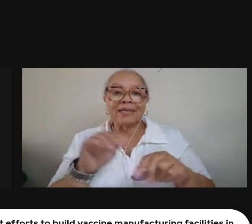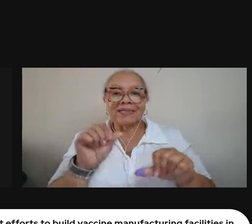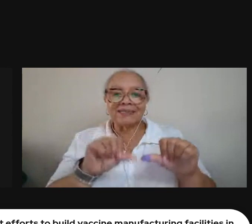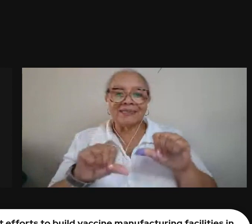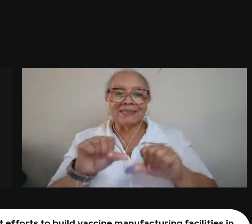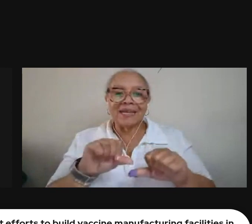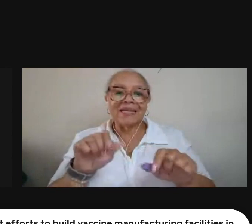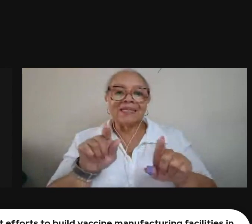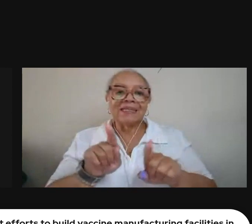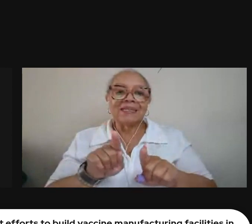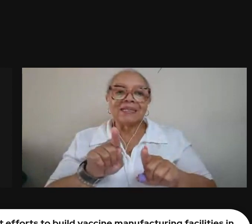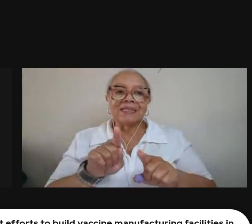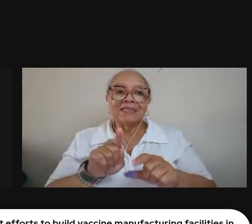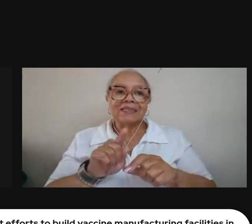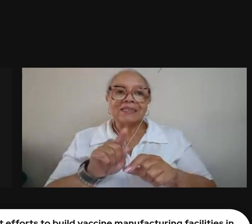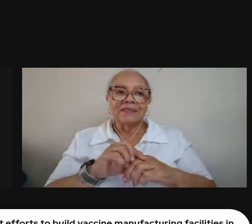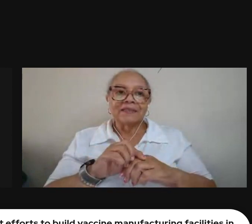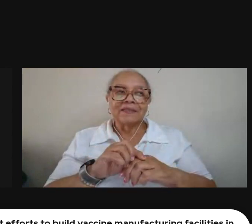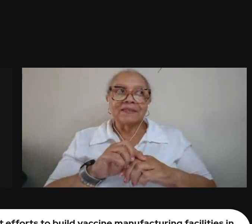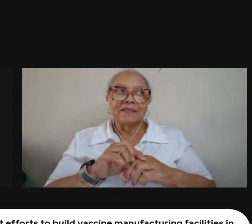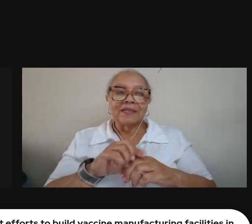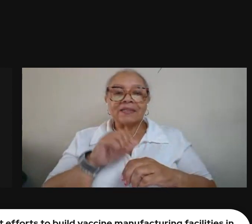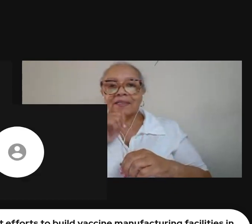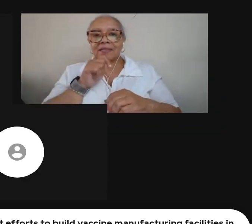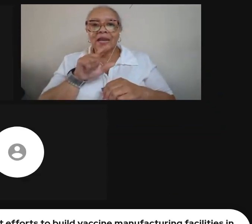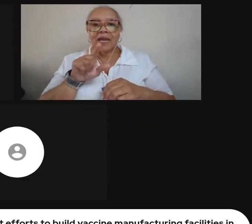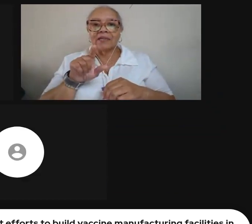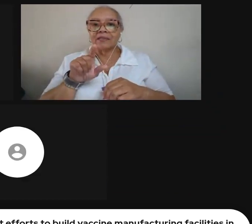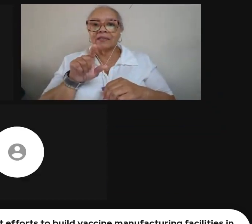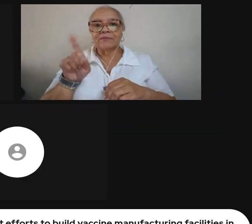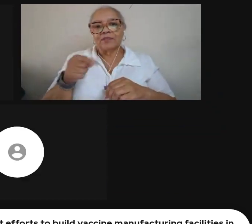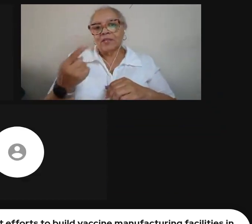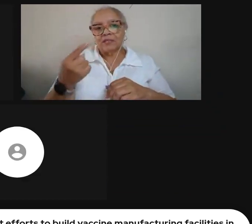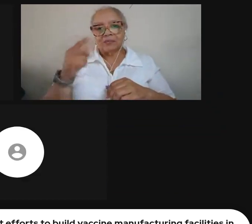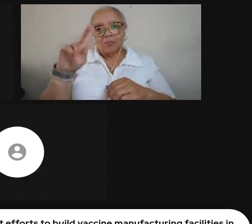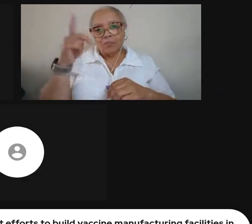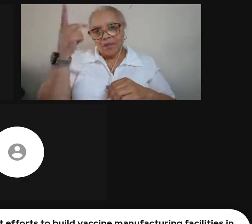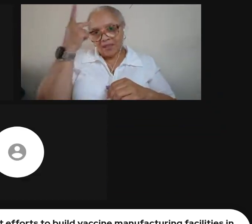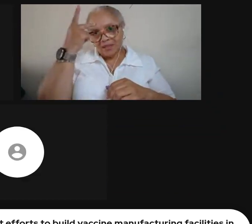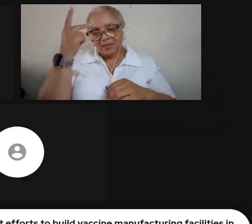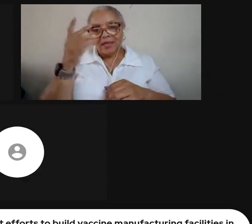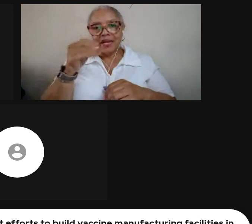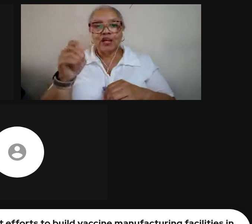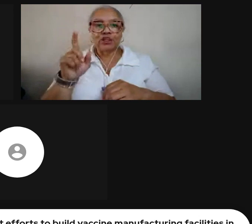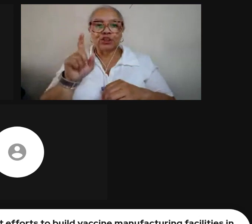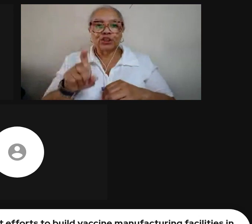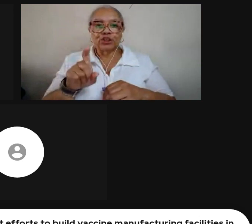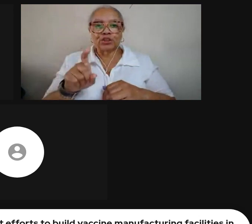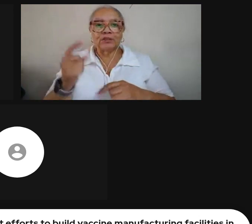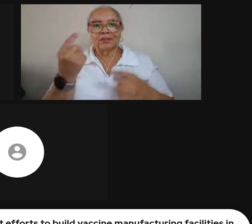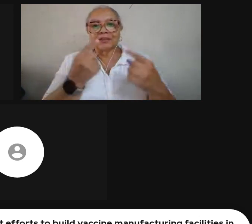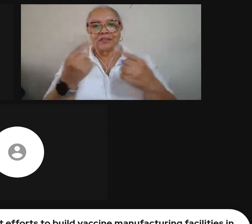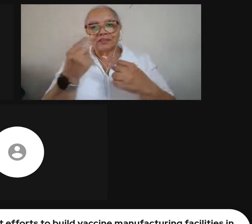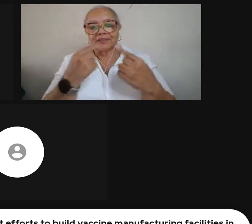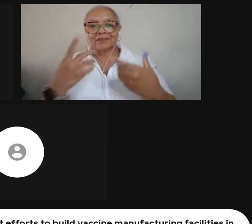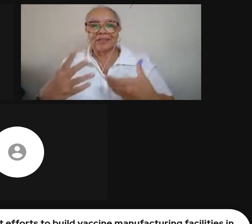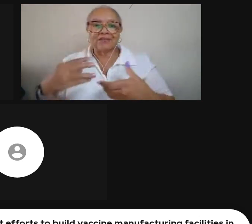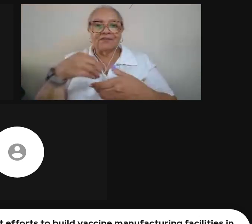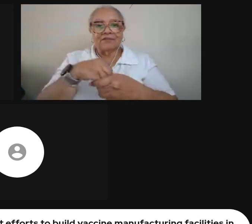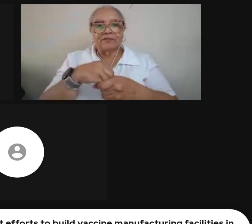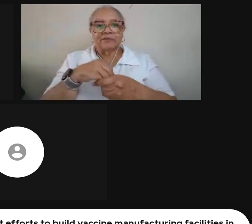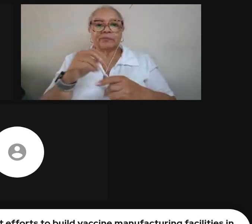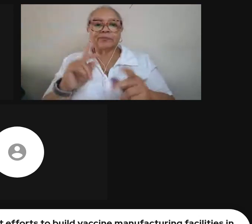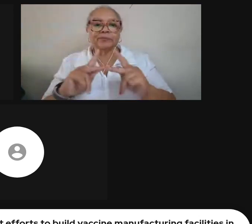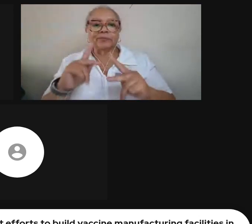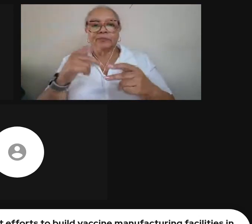not um, politics, and therefore should consider engaging people who